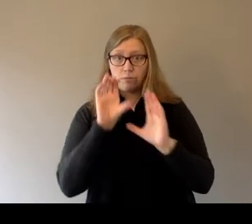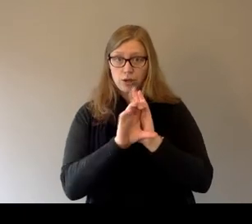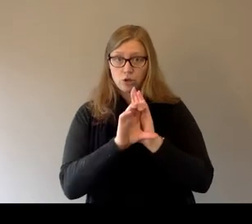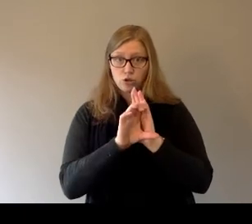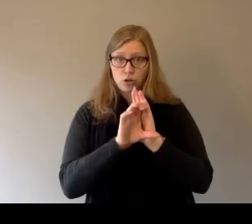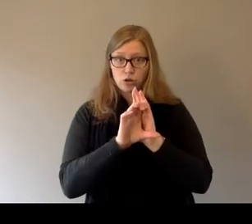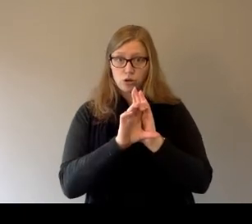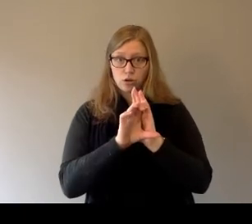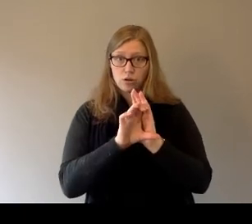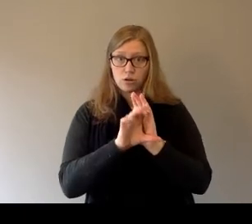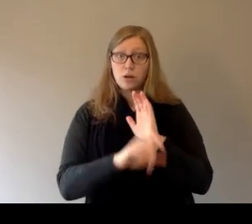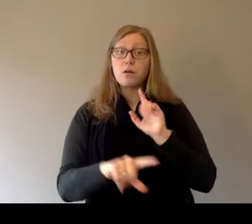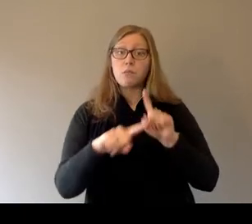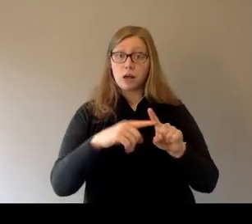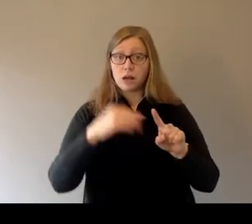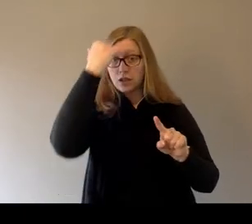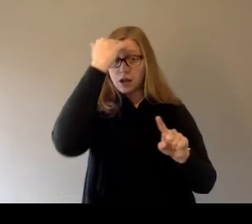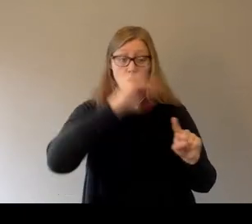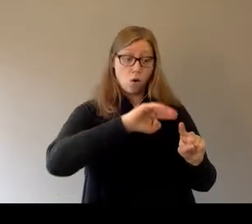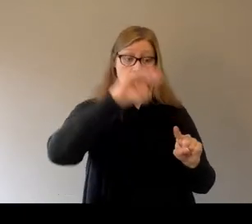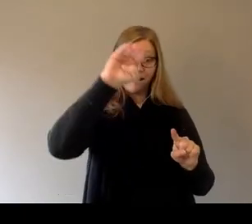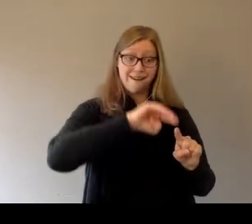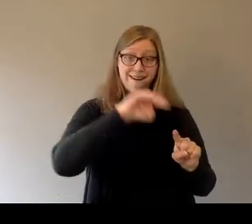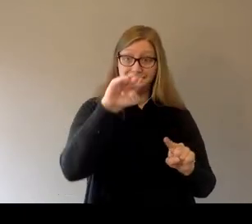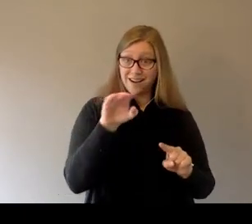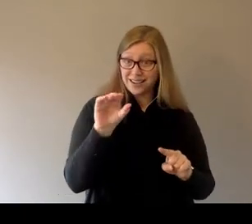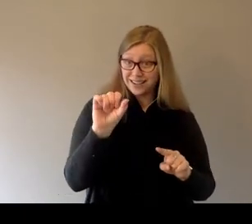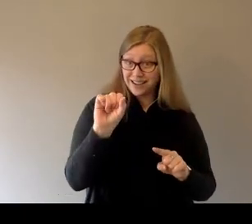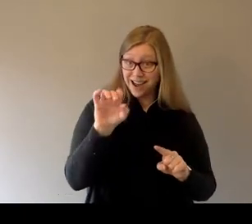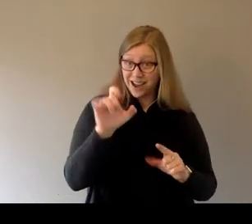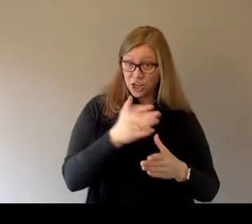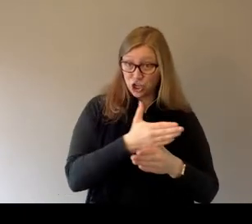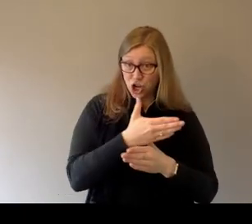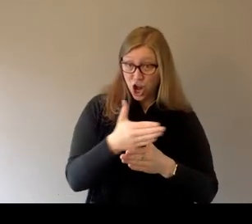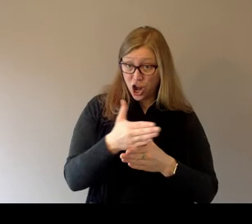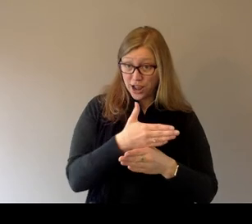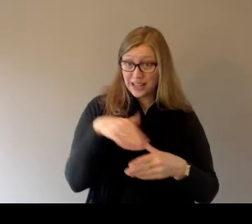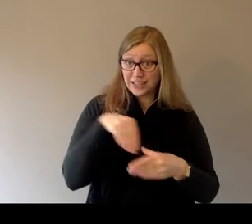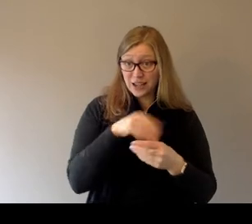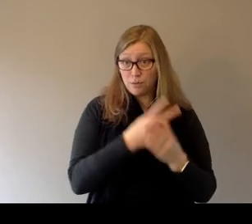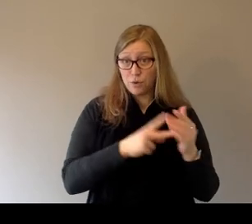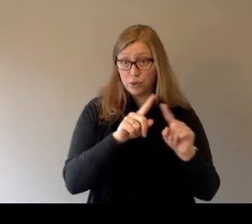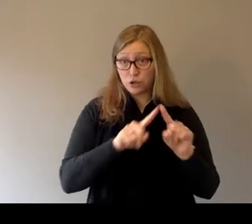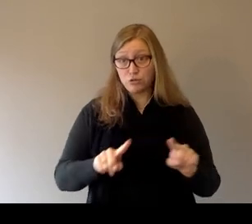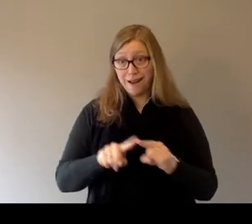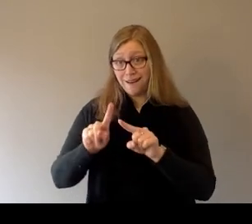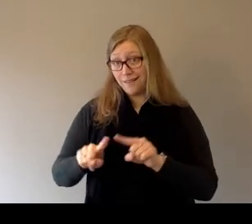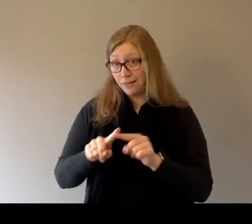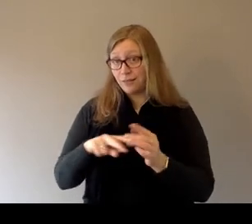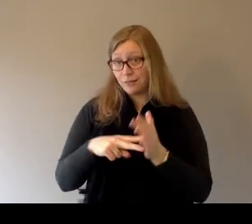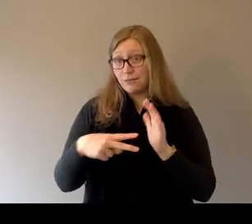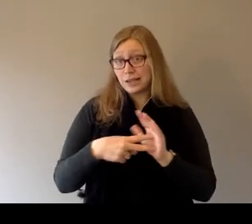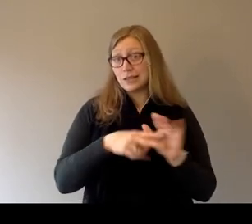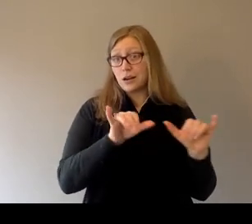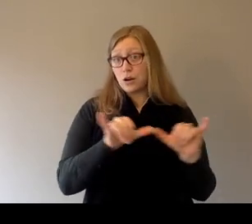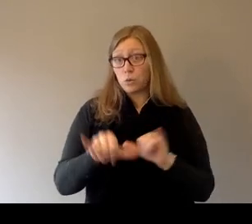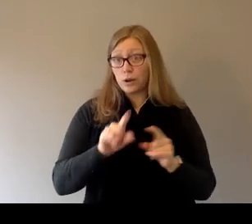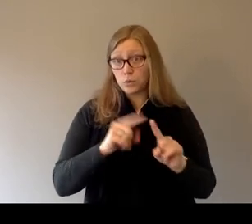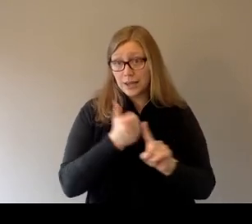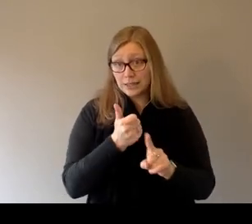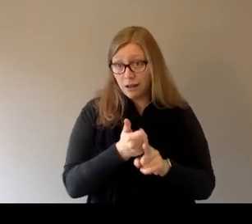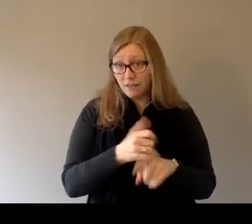shared side is in both triangles. So remember, it's in both triangles, so it's congruent to itself. So that works